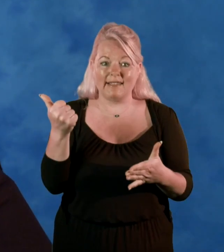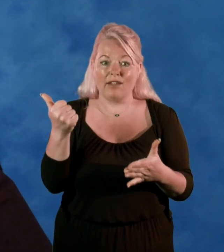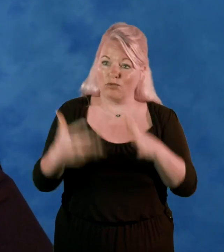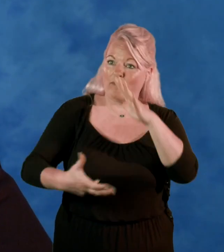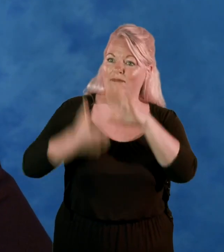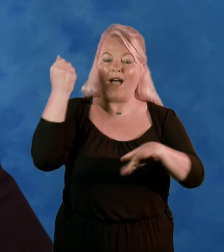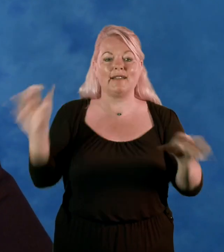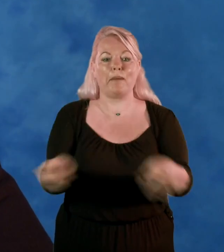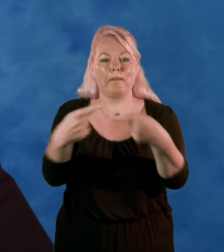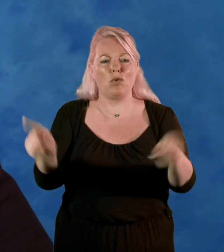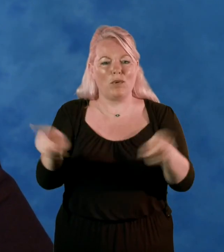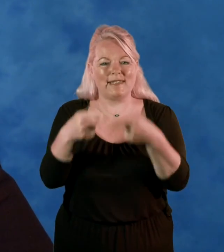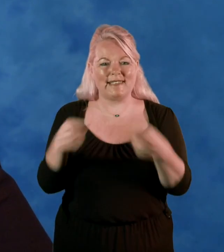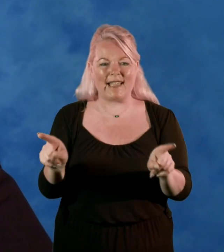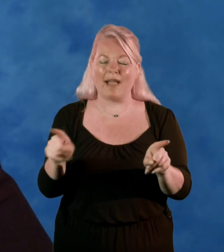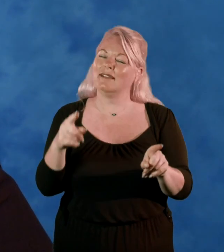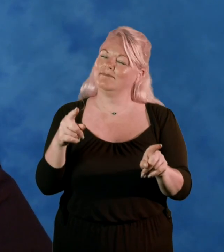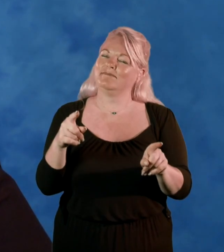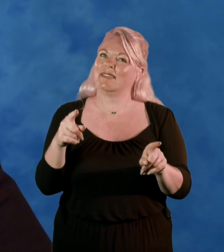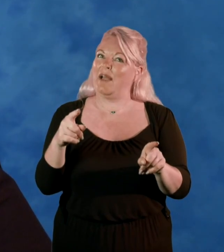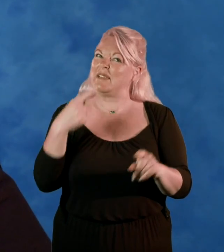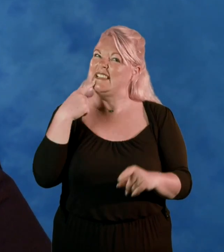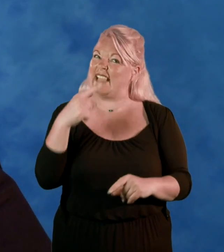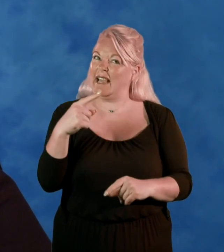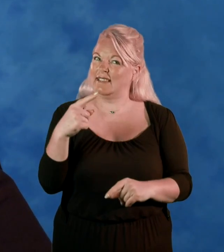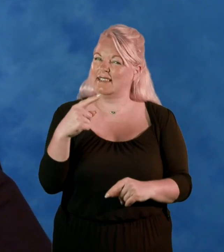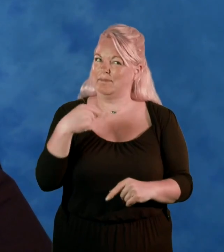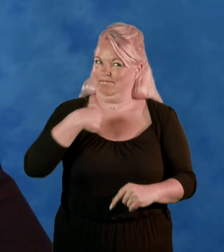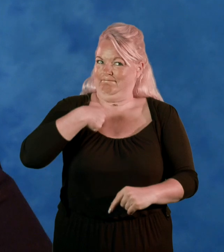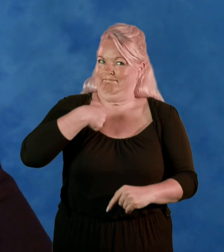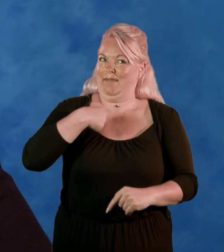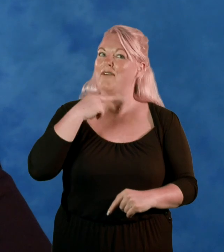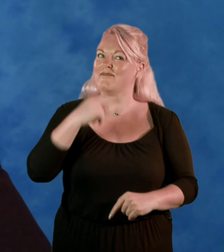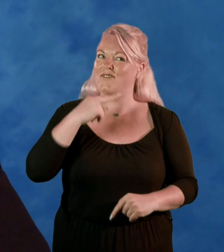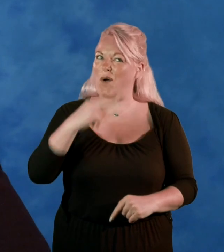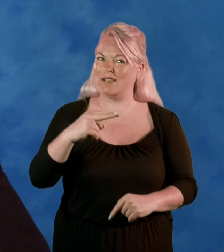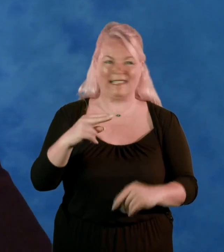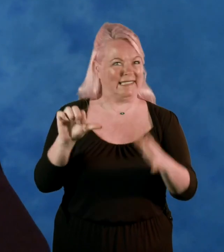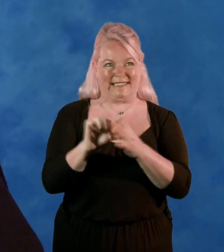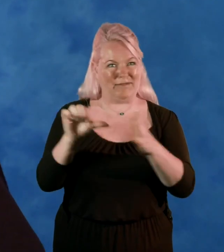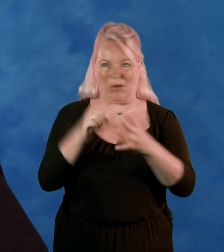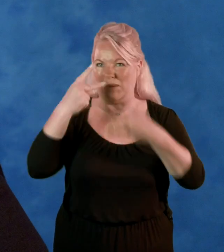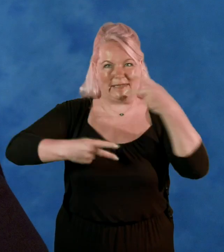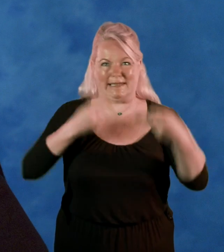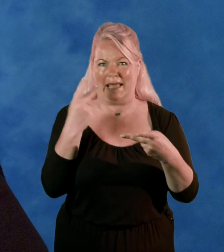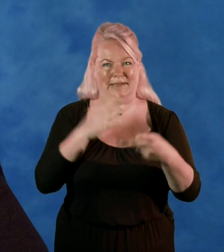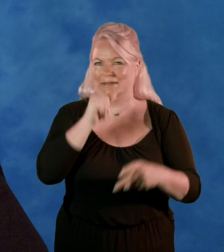rediscover it. But as I've said before, with my voice, it's hard to hear me singing it.